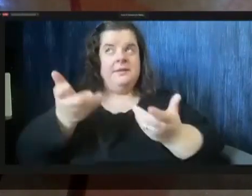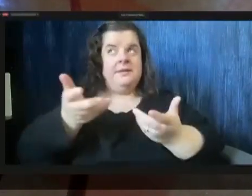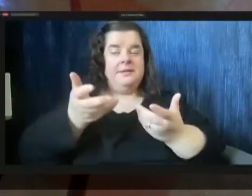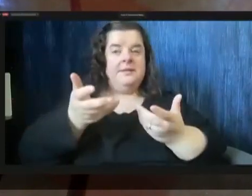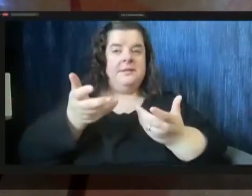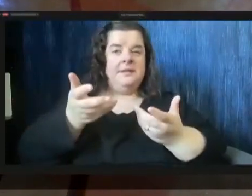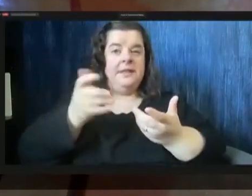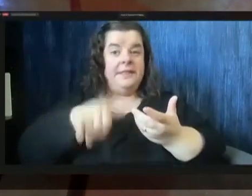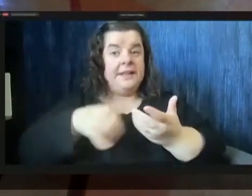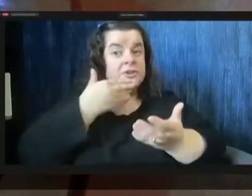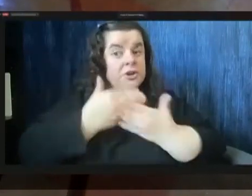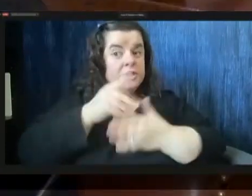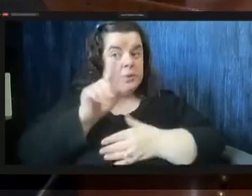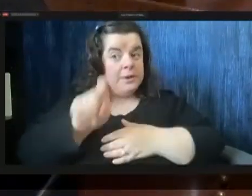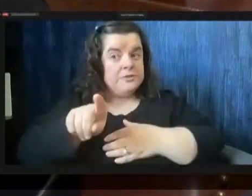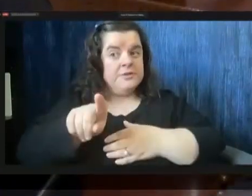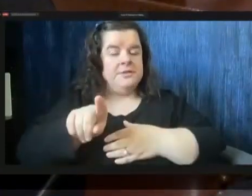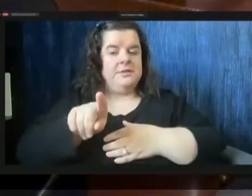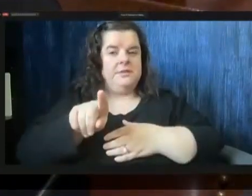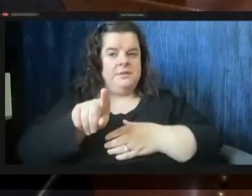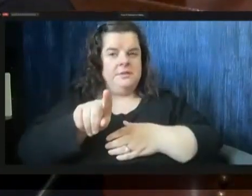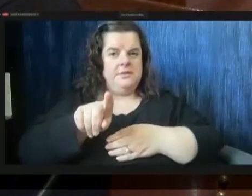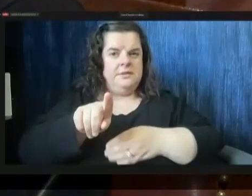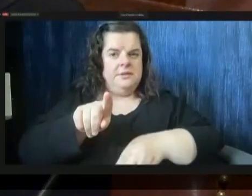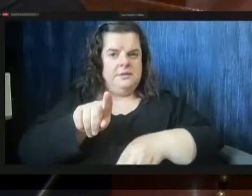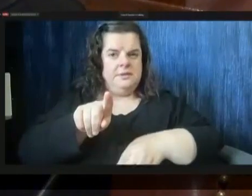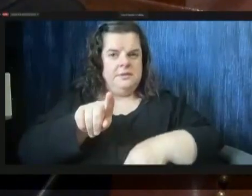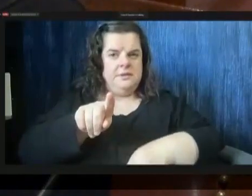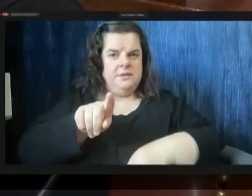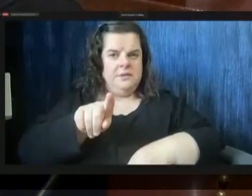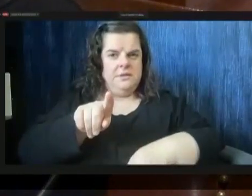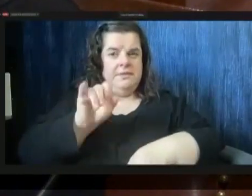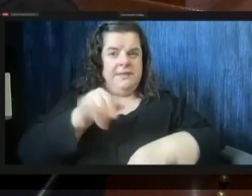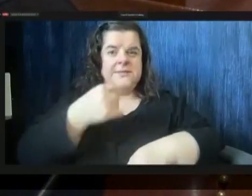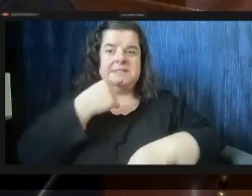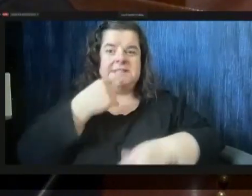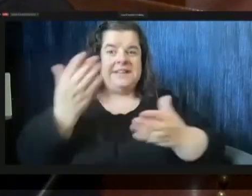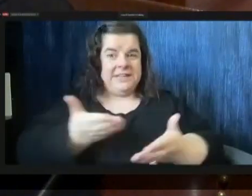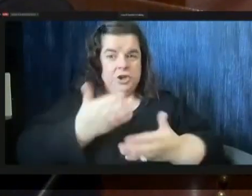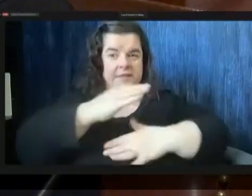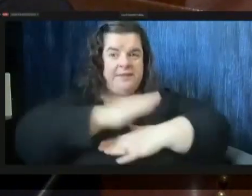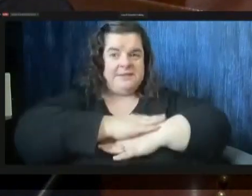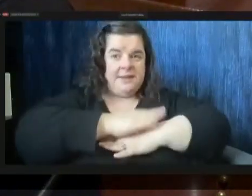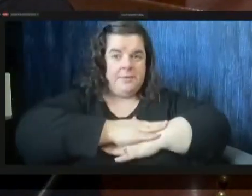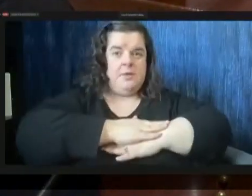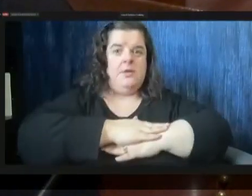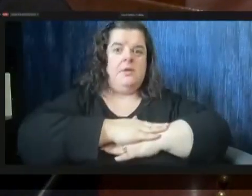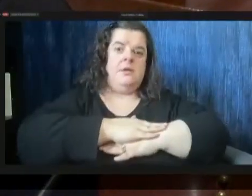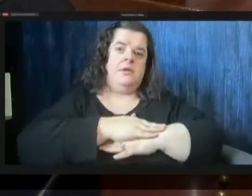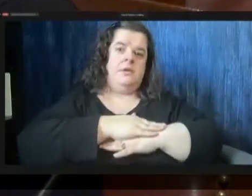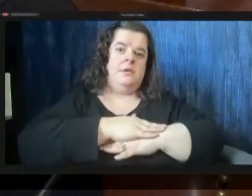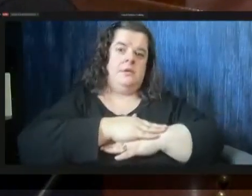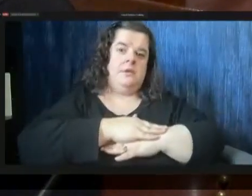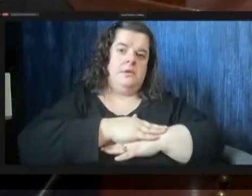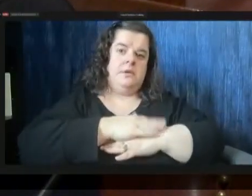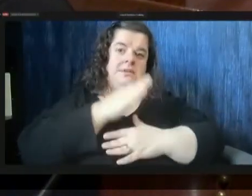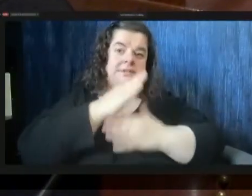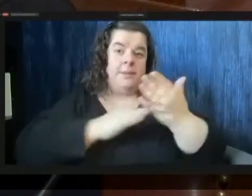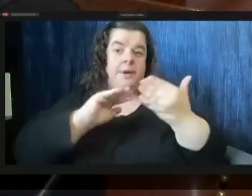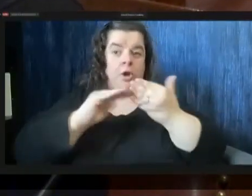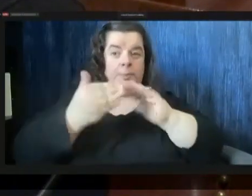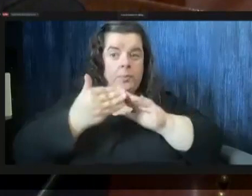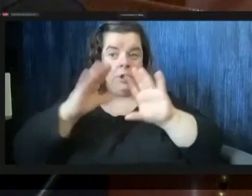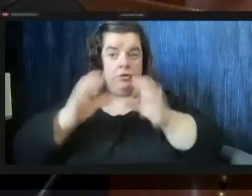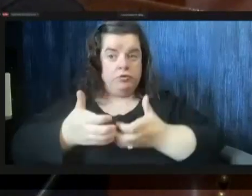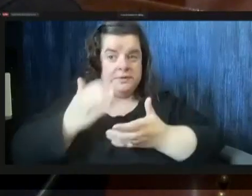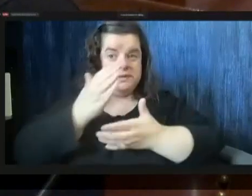Yeah, that's a really great question. I think, and it's been said here at this table, some community groups and some